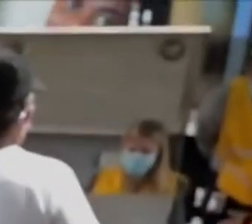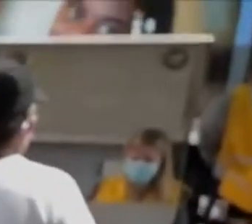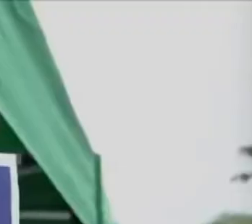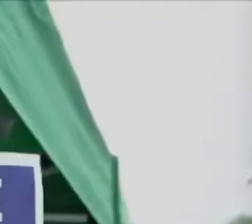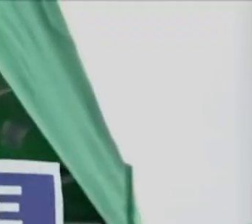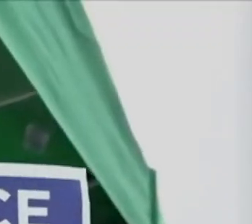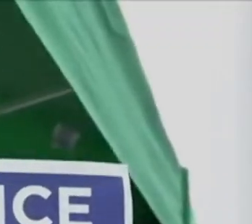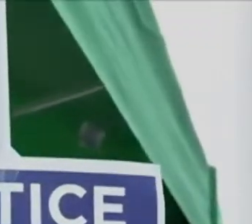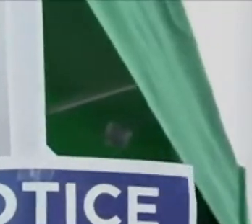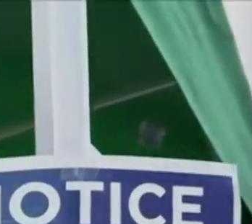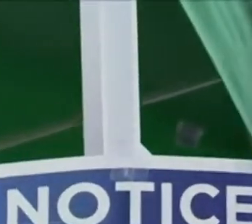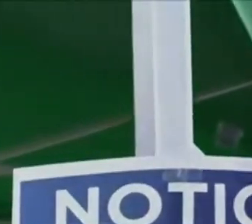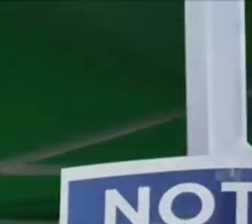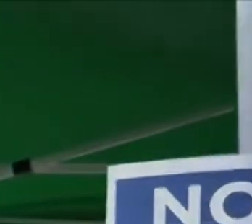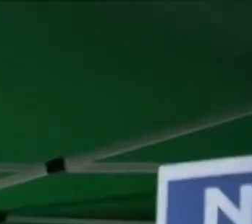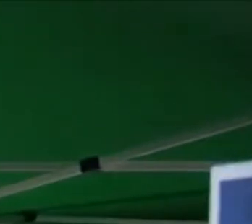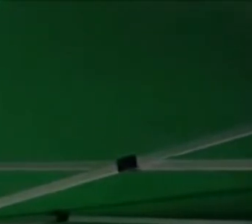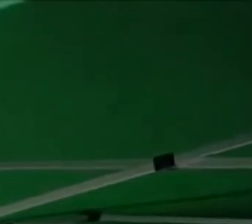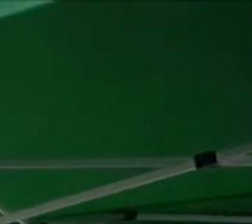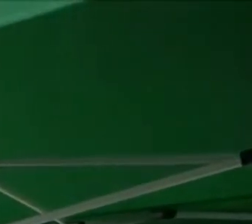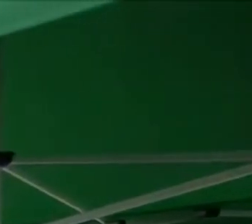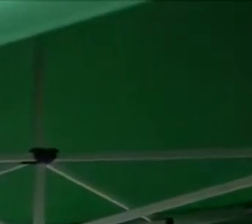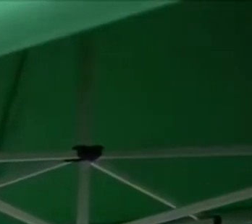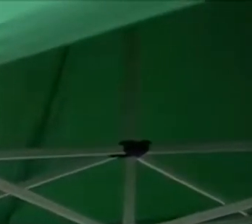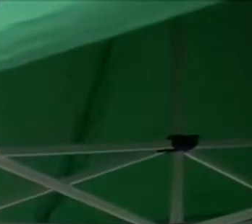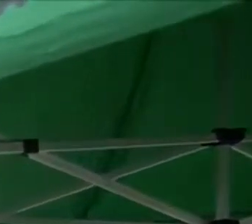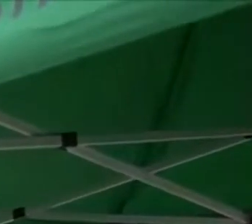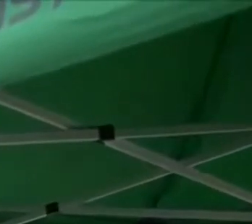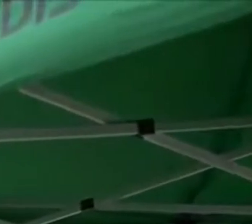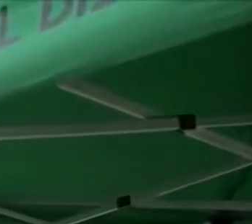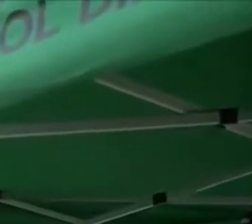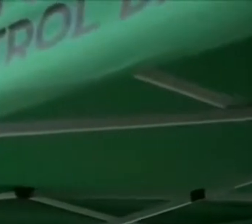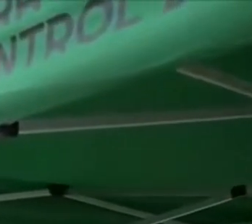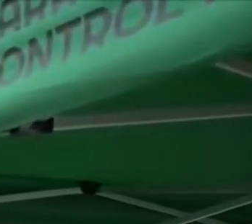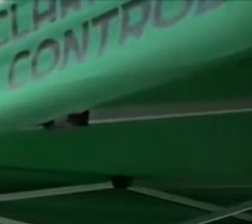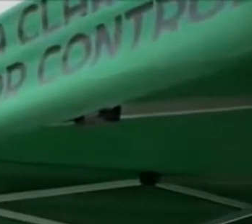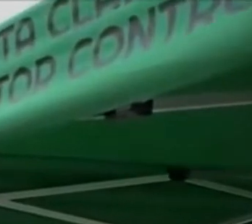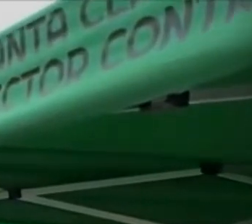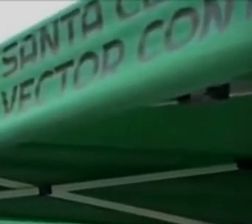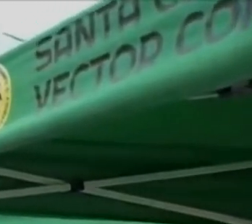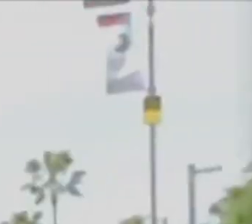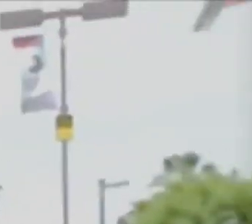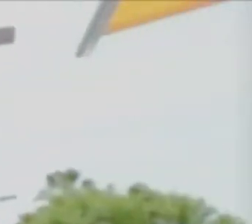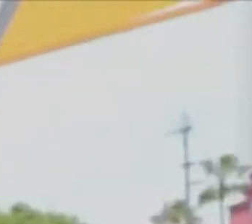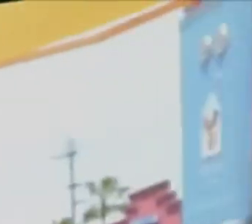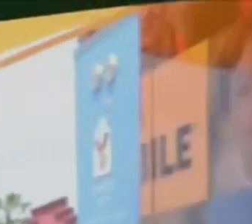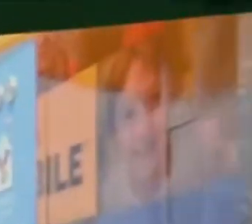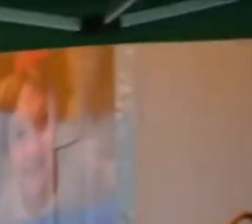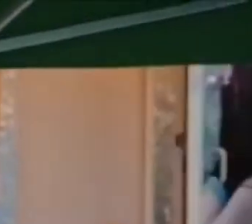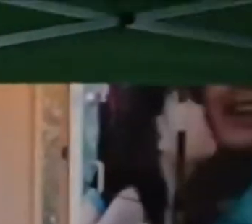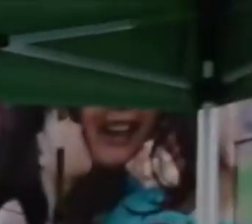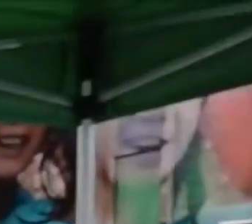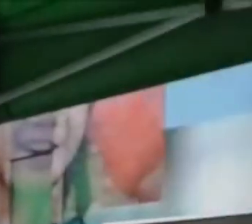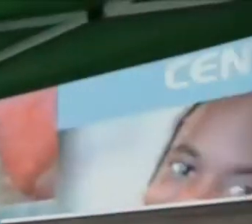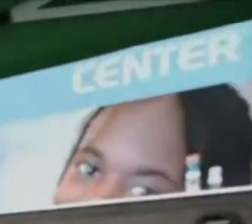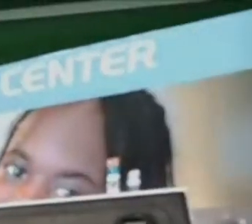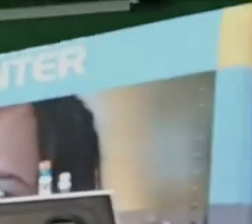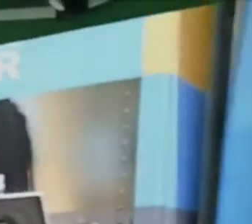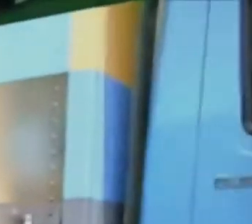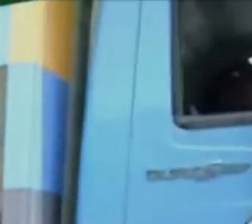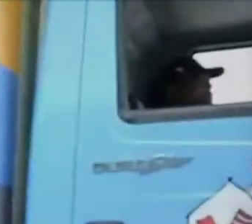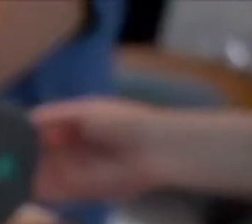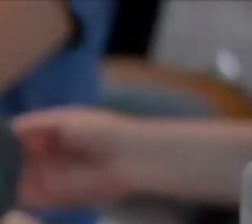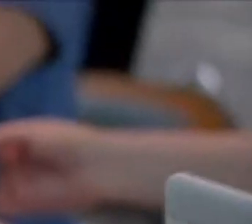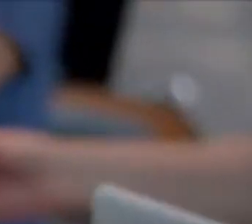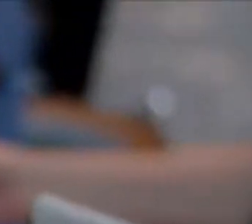information, so that we know how to reach you to provide you a test result. The other is a consent form, which allows us to provide the